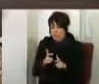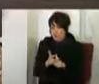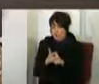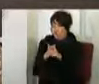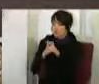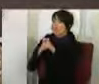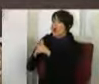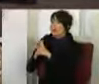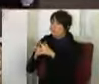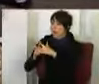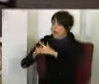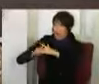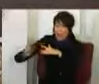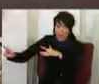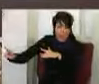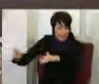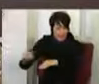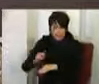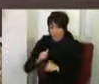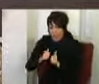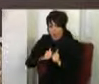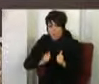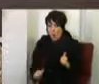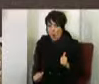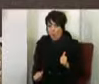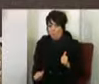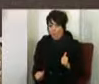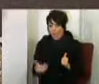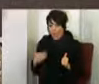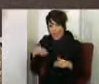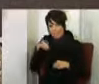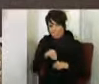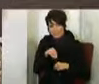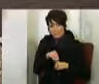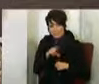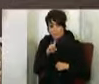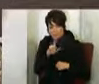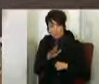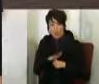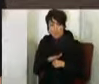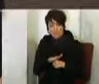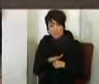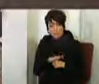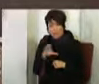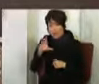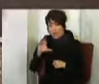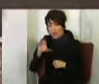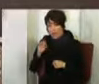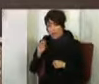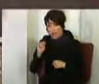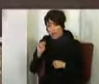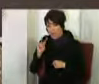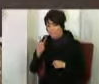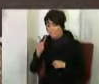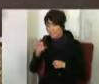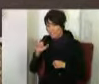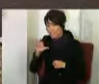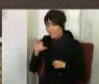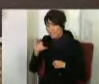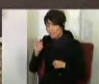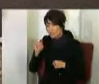get out and to move on, there was this conviction that what they were doing was bigger than